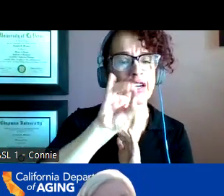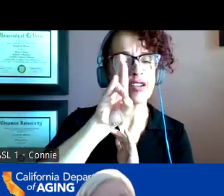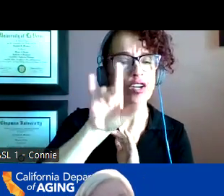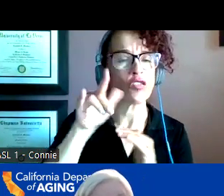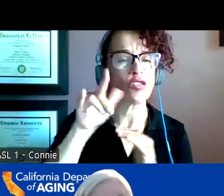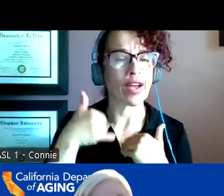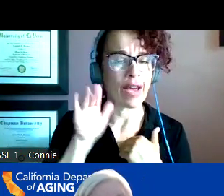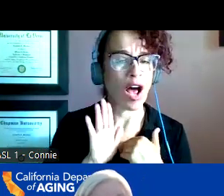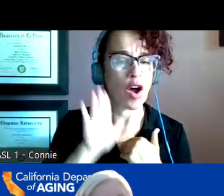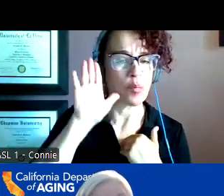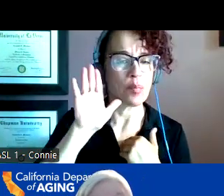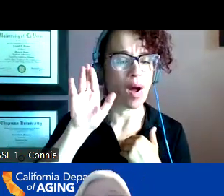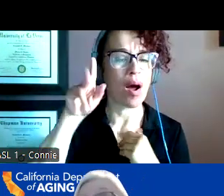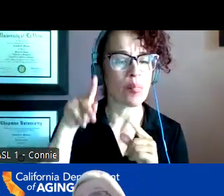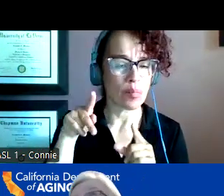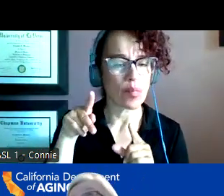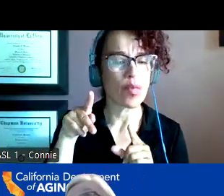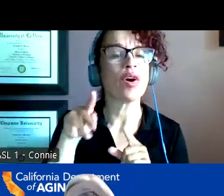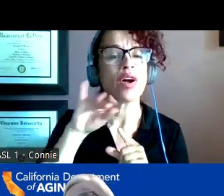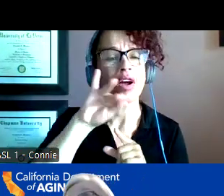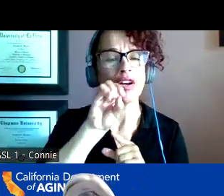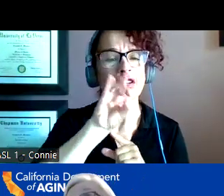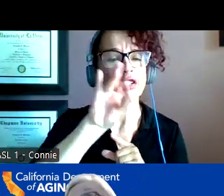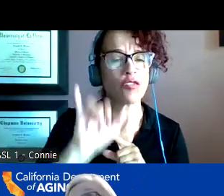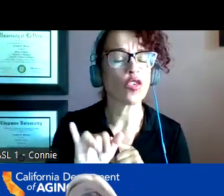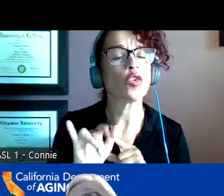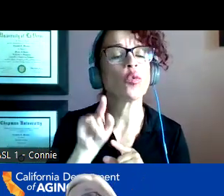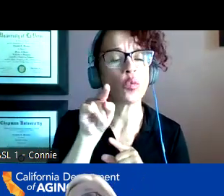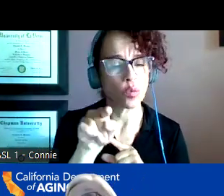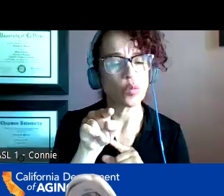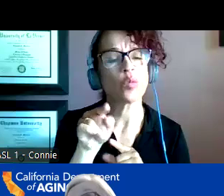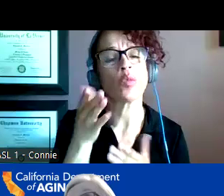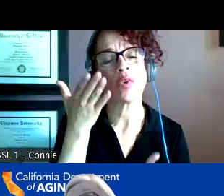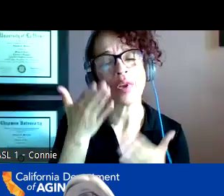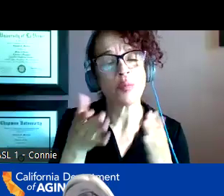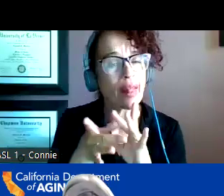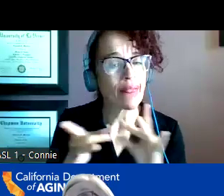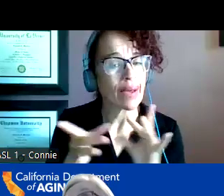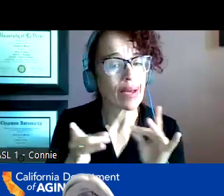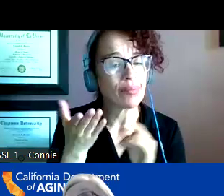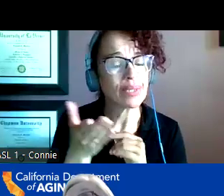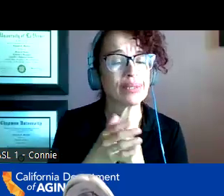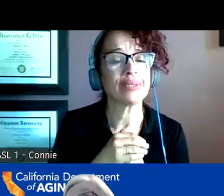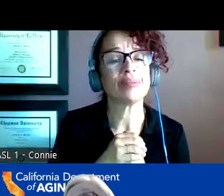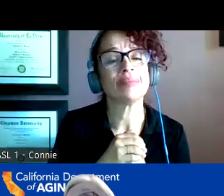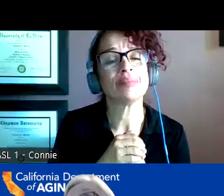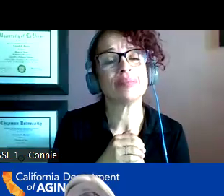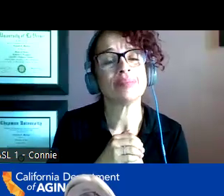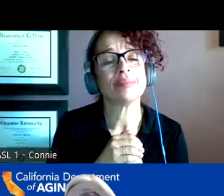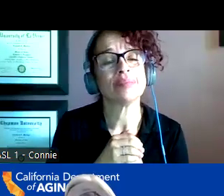has his hand up. Jeffrey, you may leave a comment.